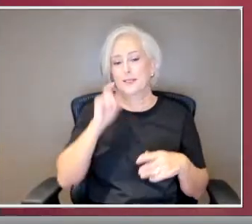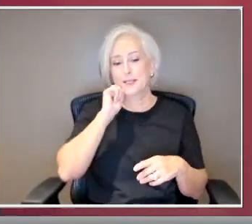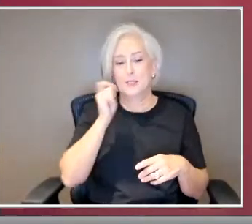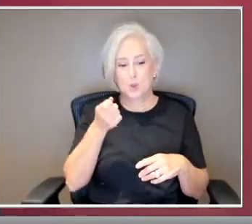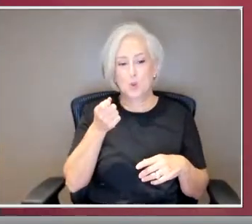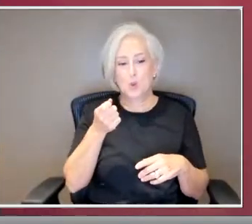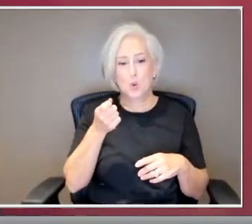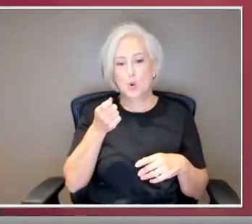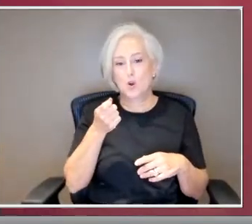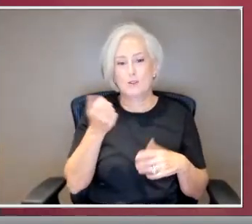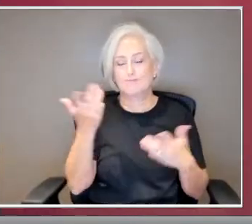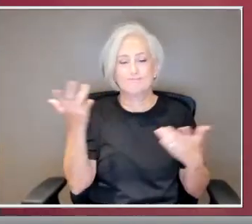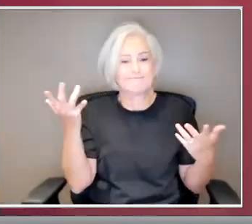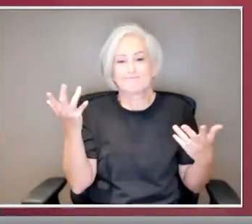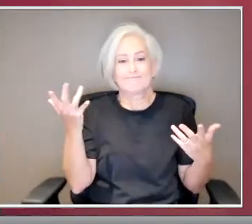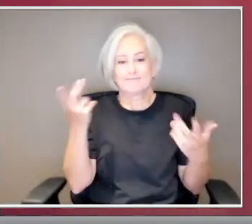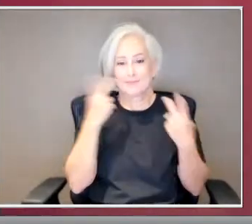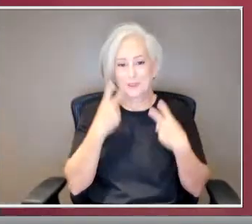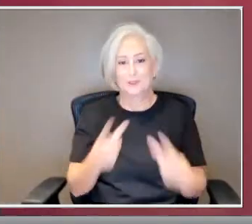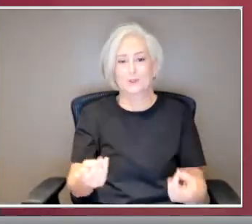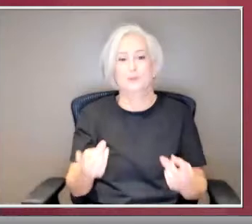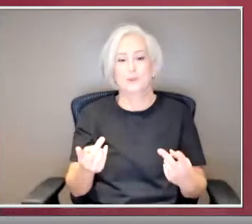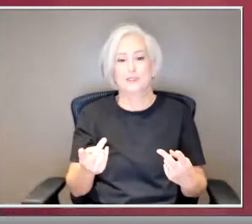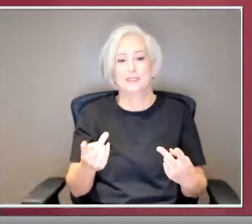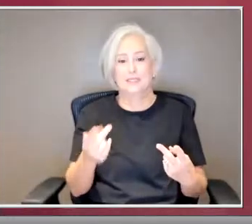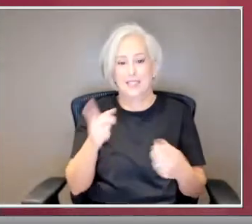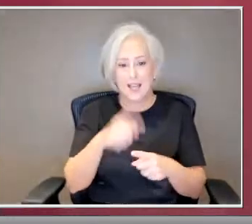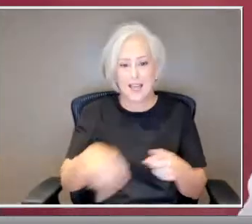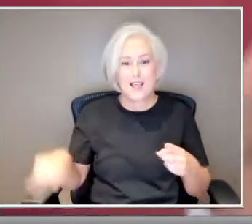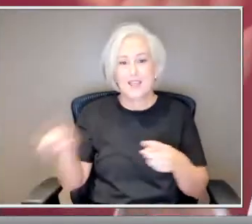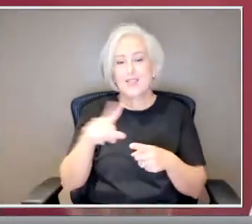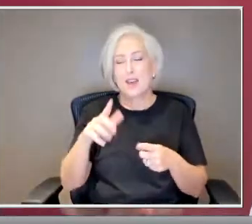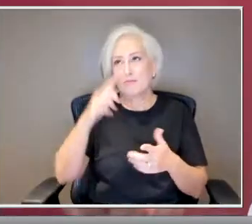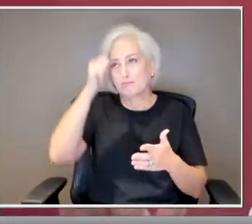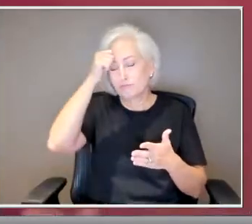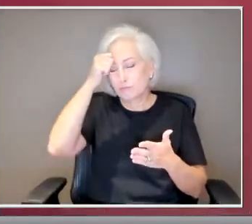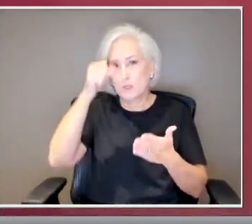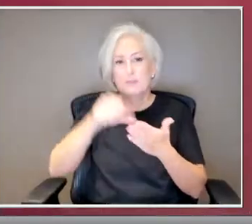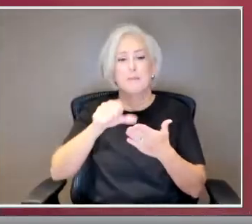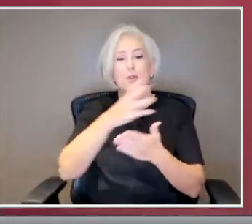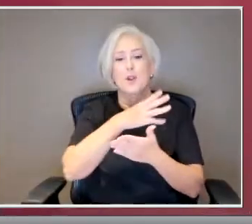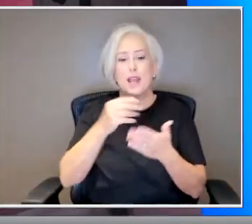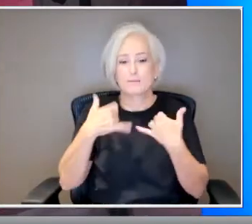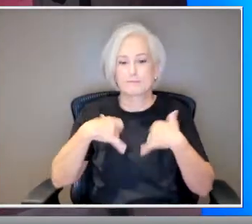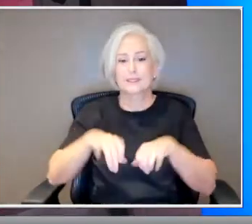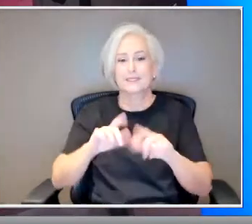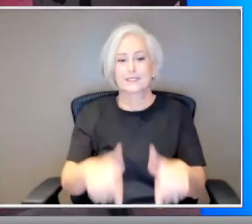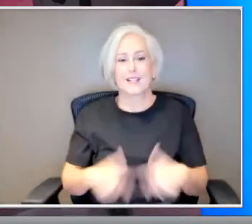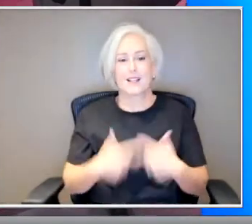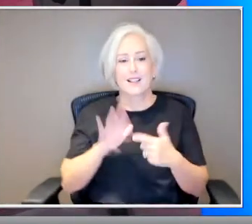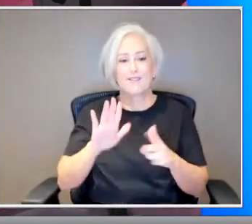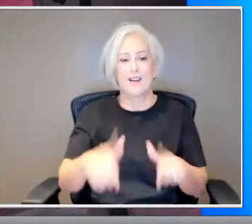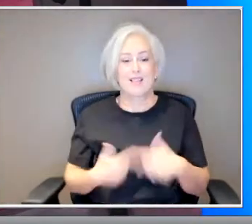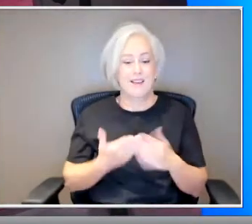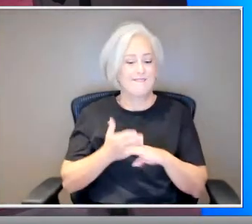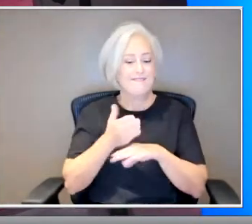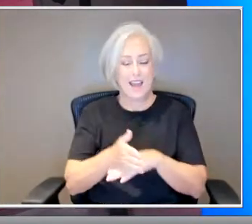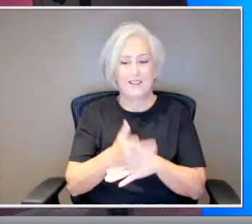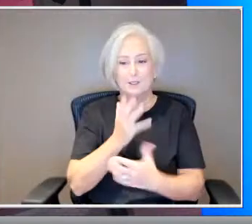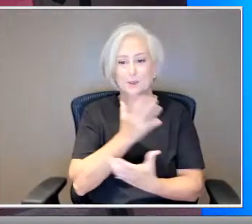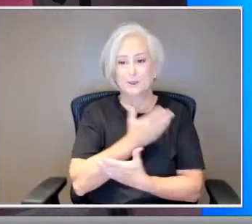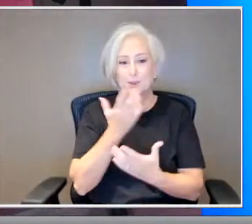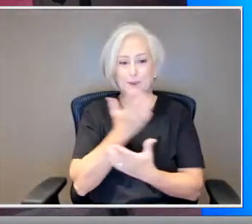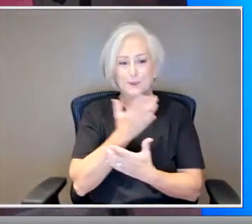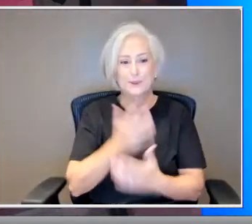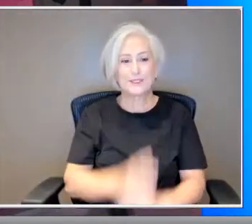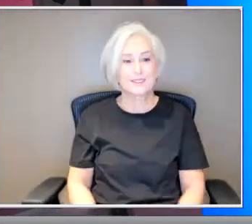just see them retain it all and then still live their life after. And one of them sitting right next to you. I